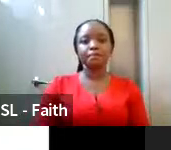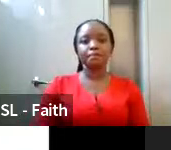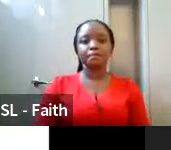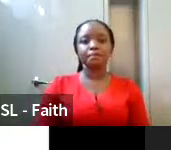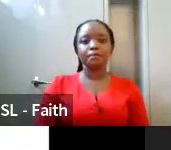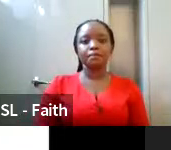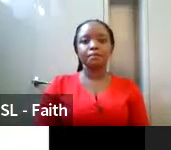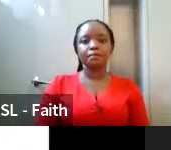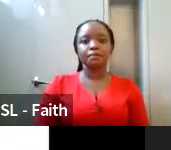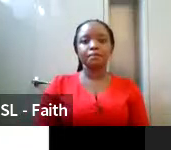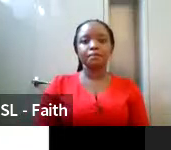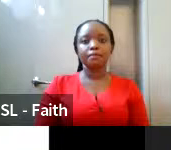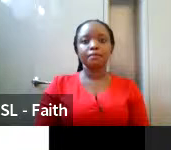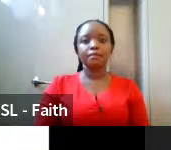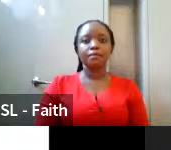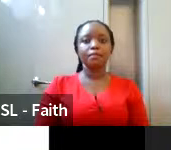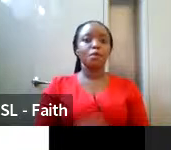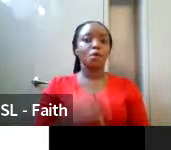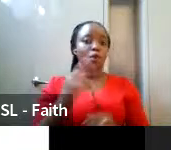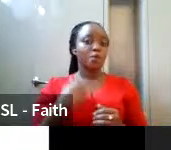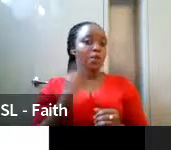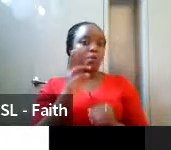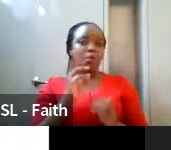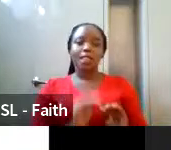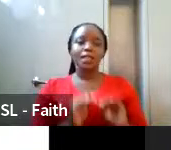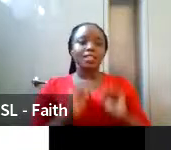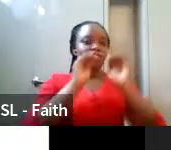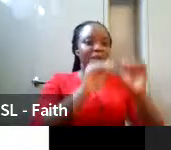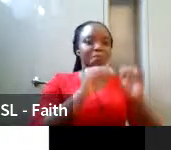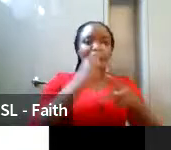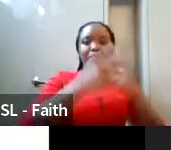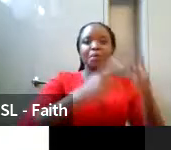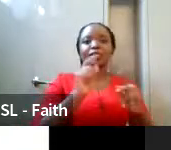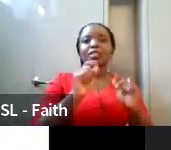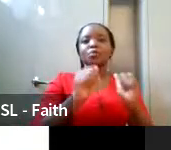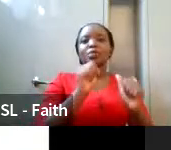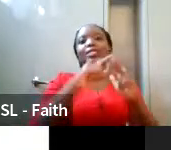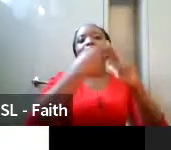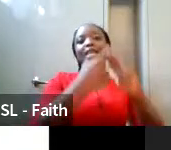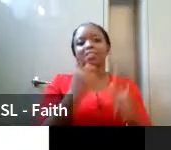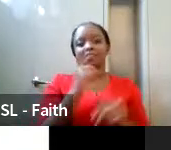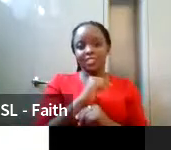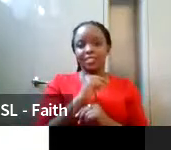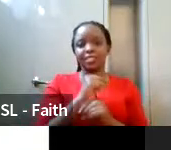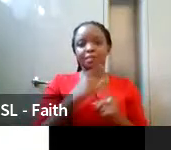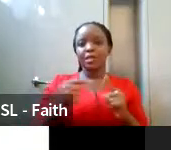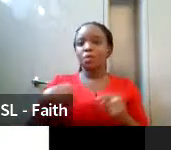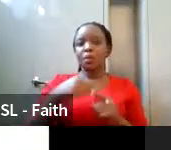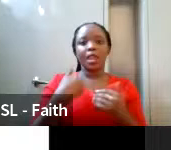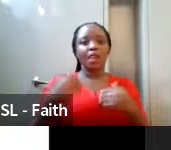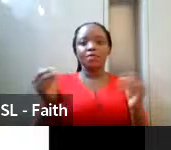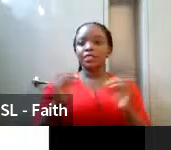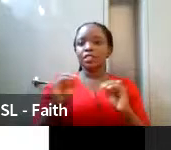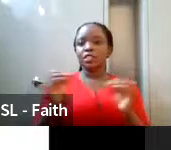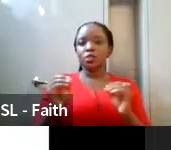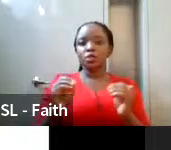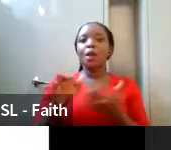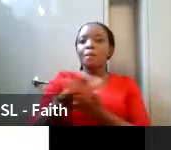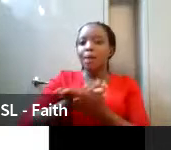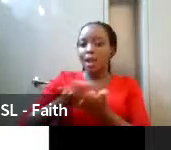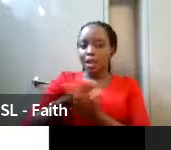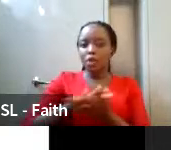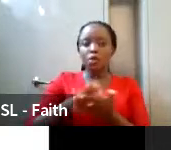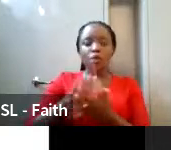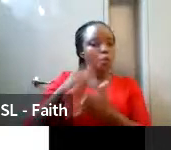Otherwise we would be jumping onto a process that already took off in the middle when we have no background of